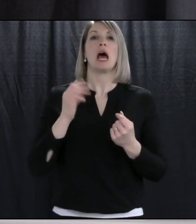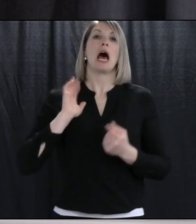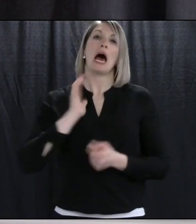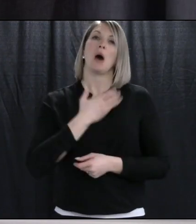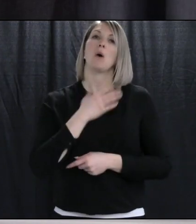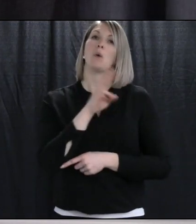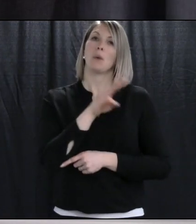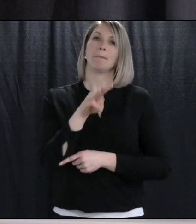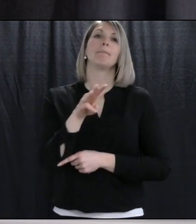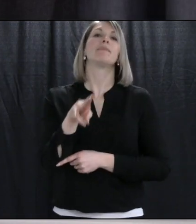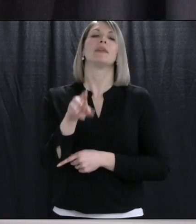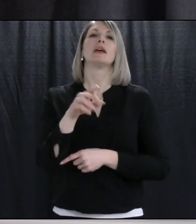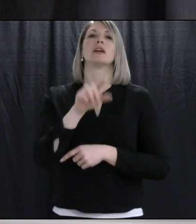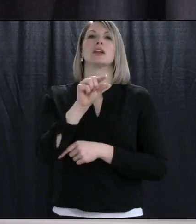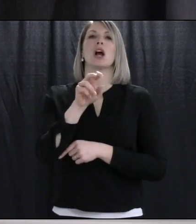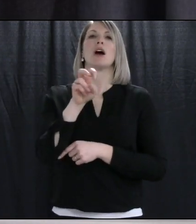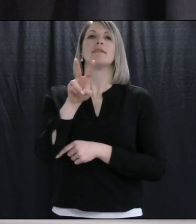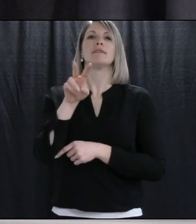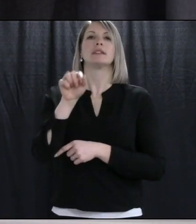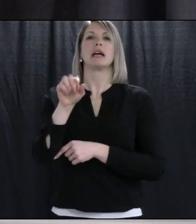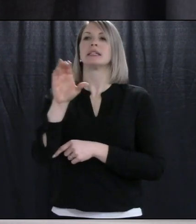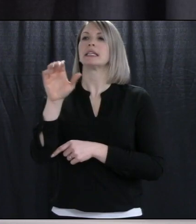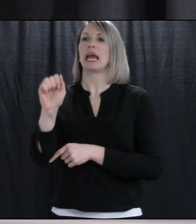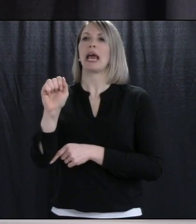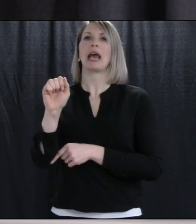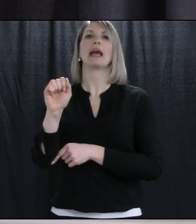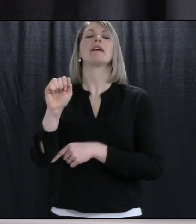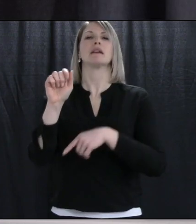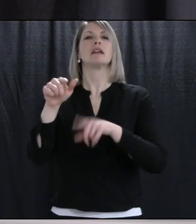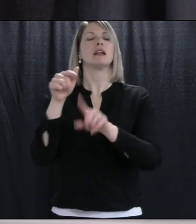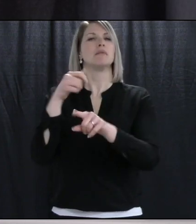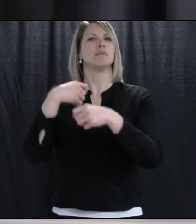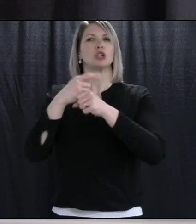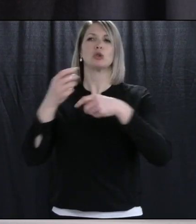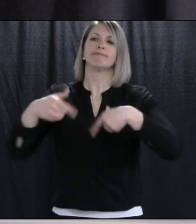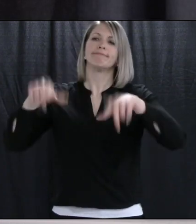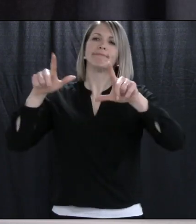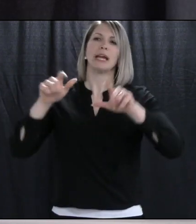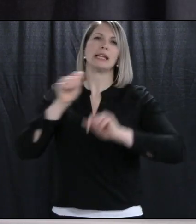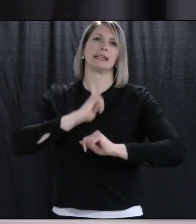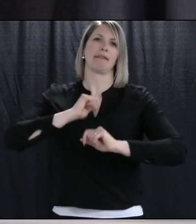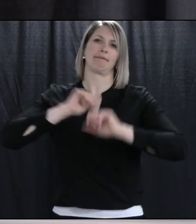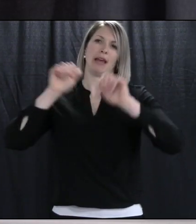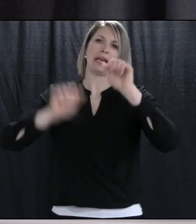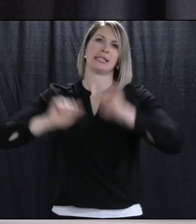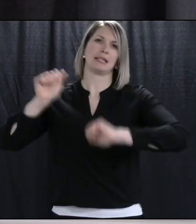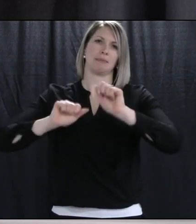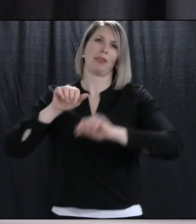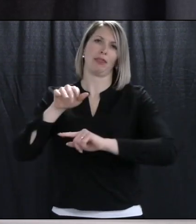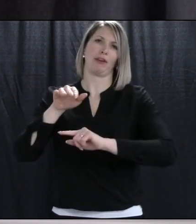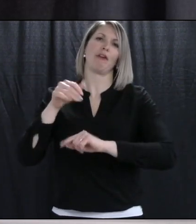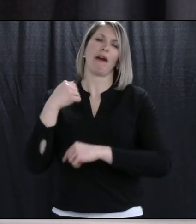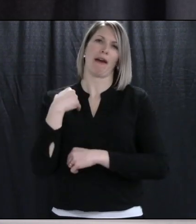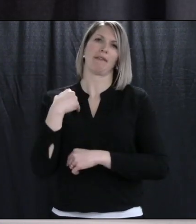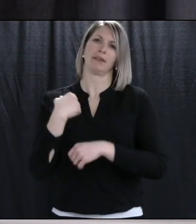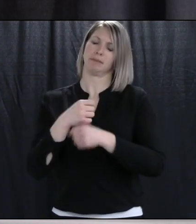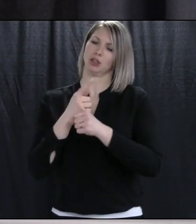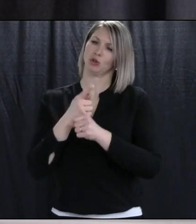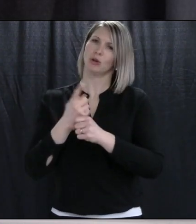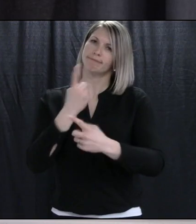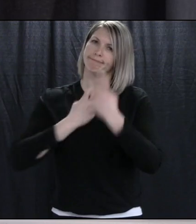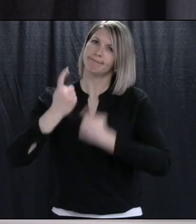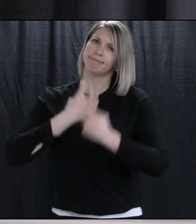811healthline.ca, to perform a self-assessment and then be guided by the results of that. One of the social